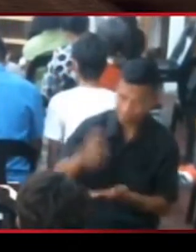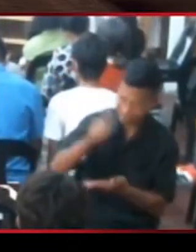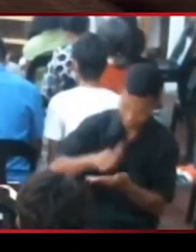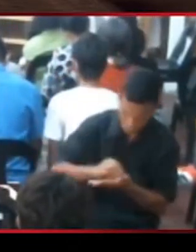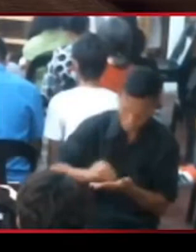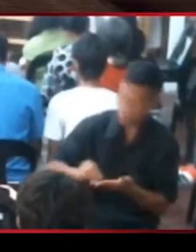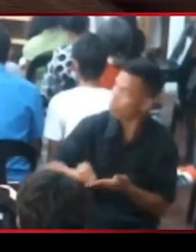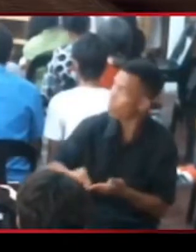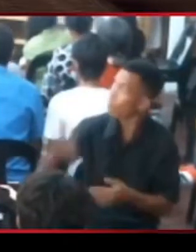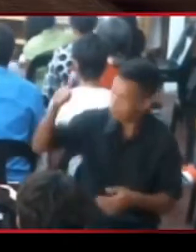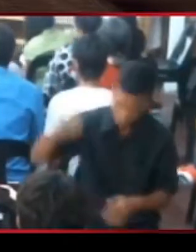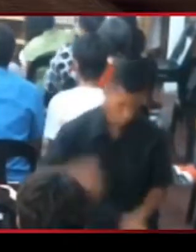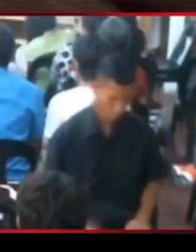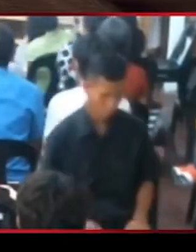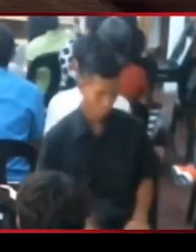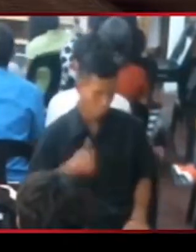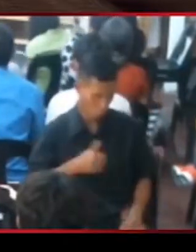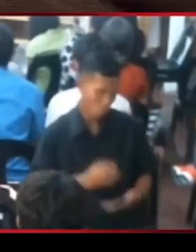all joy.